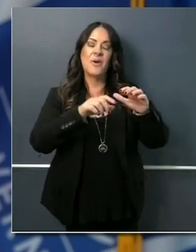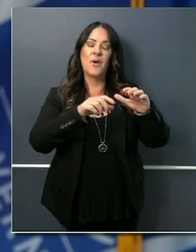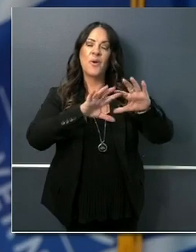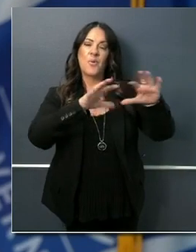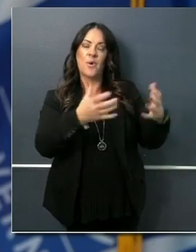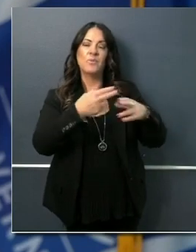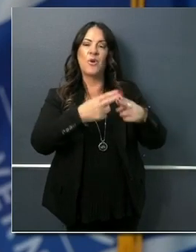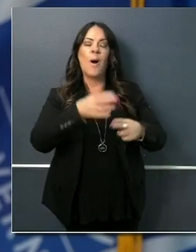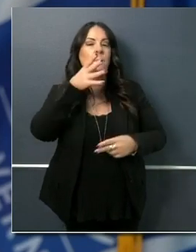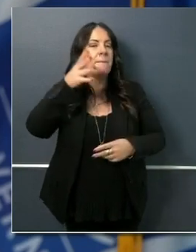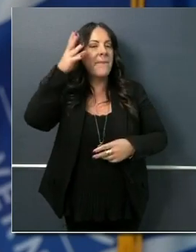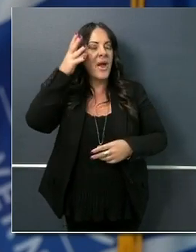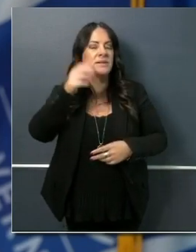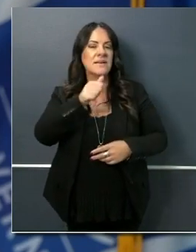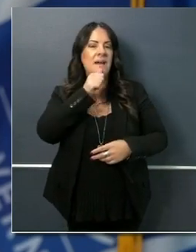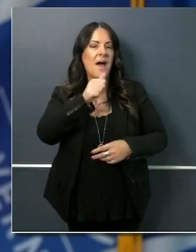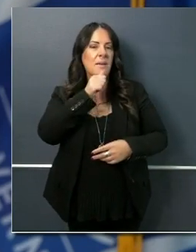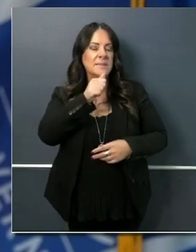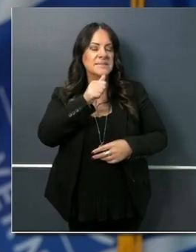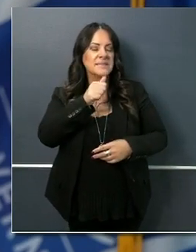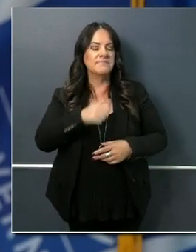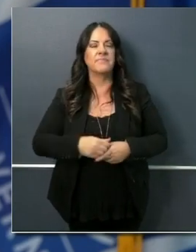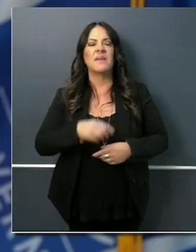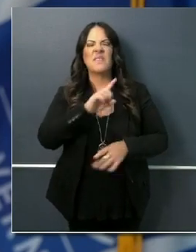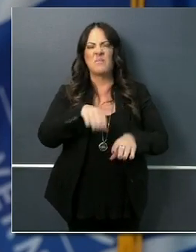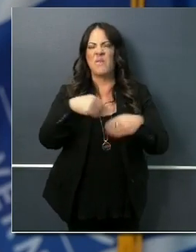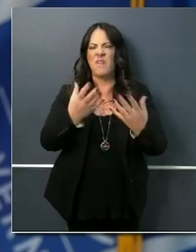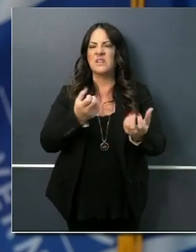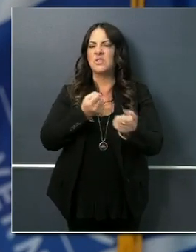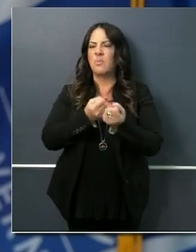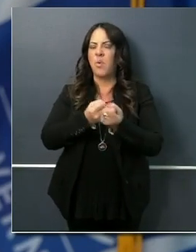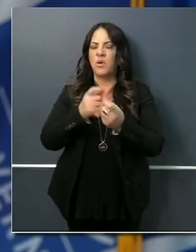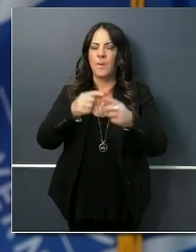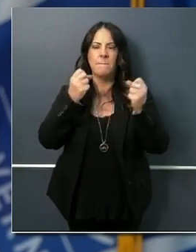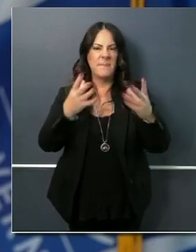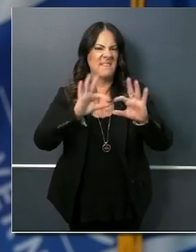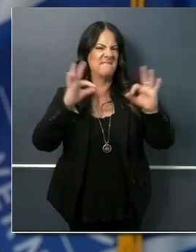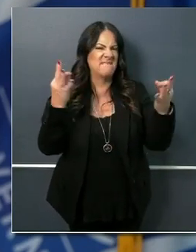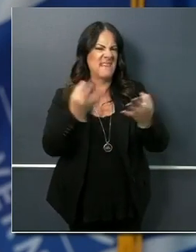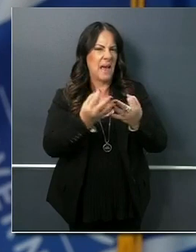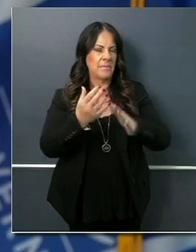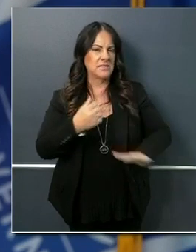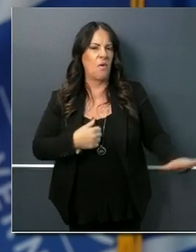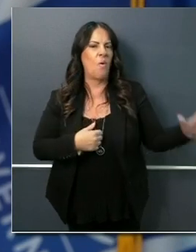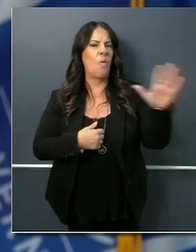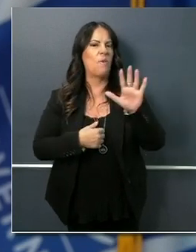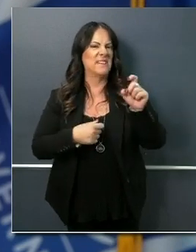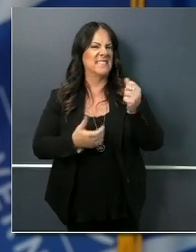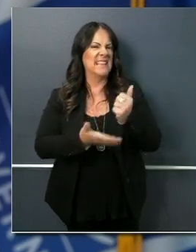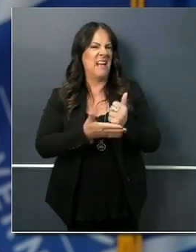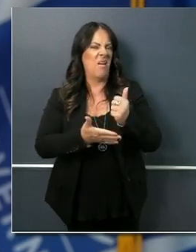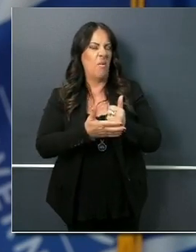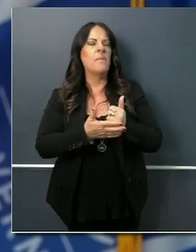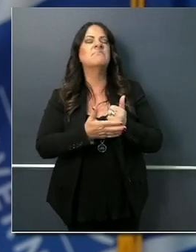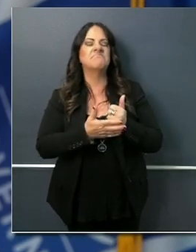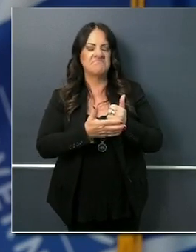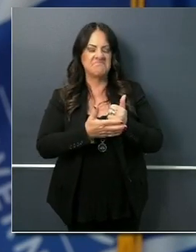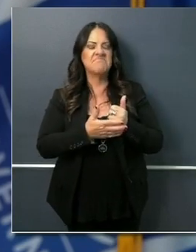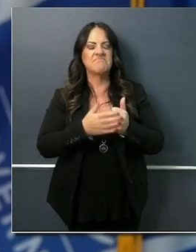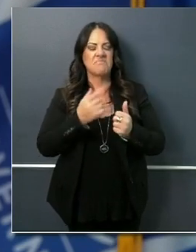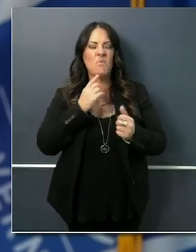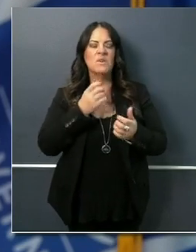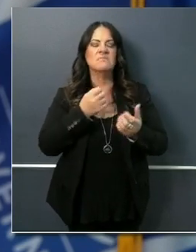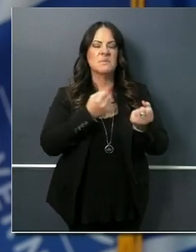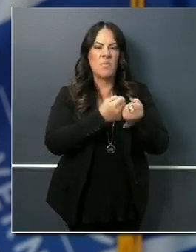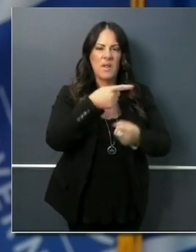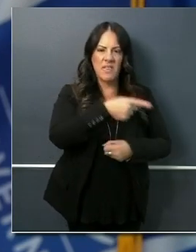providing hotlines and connections and support groups for all of the families across the state in need. There is a